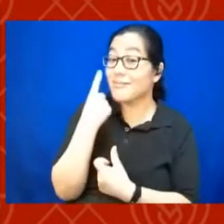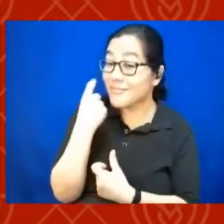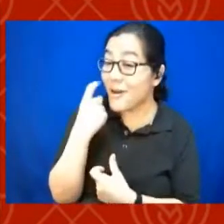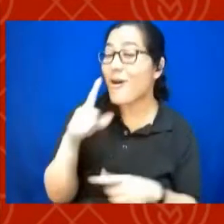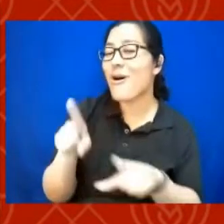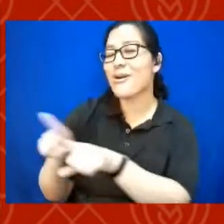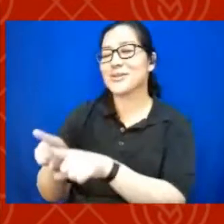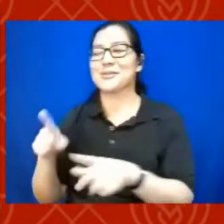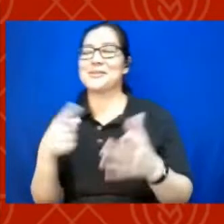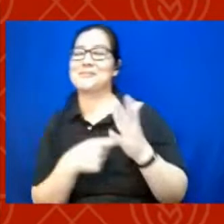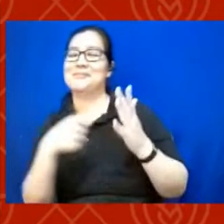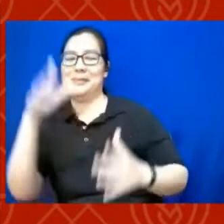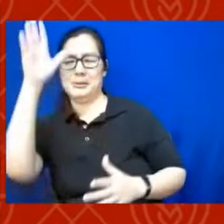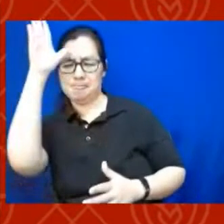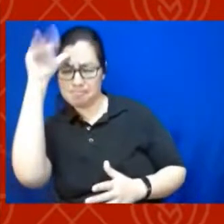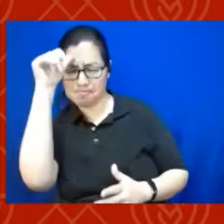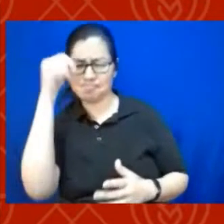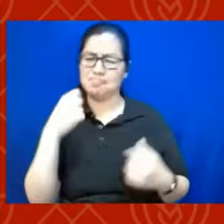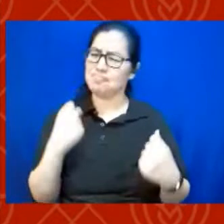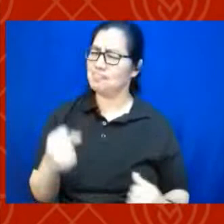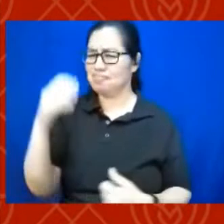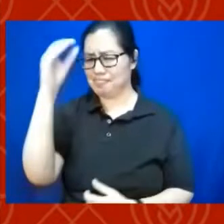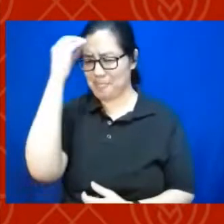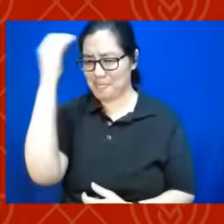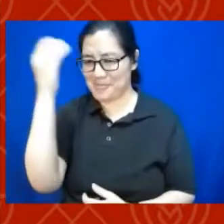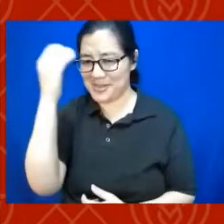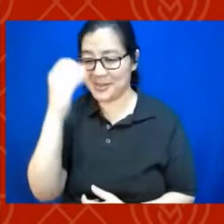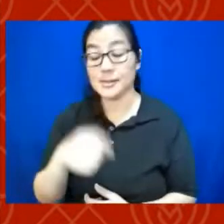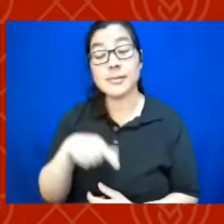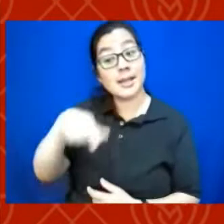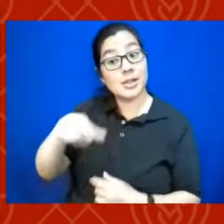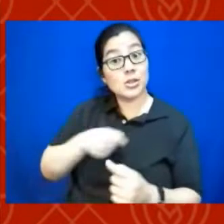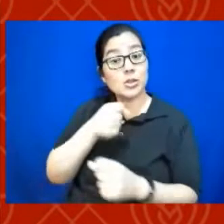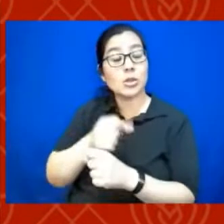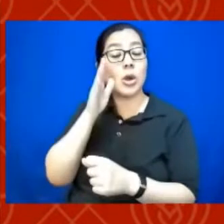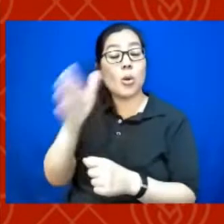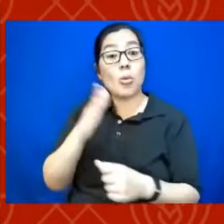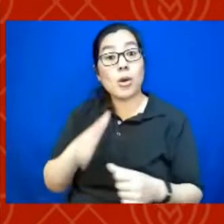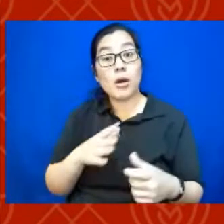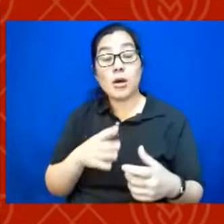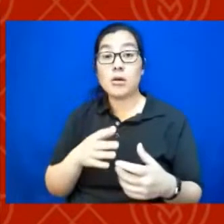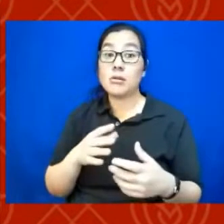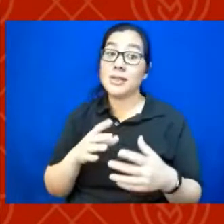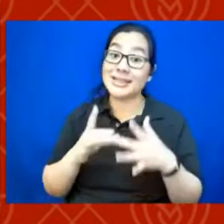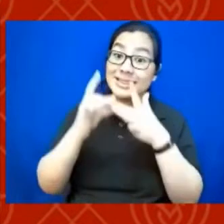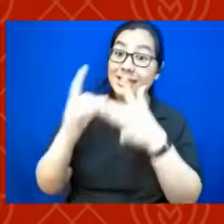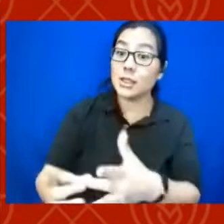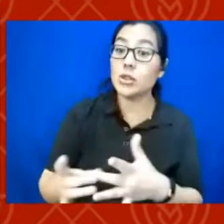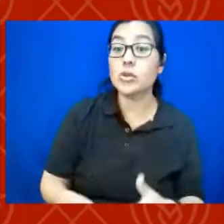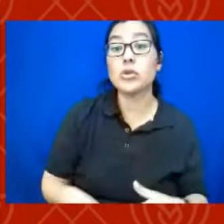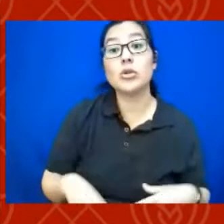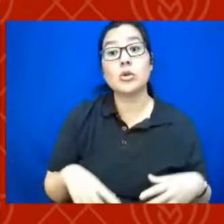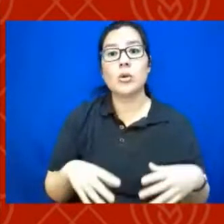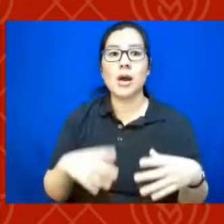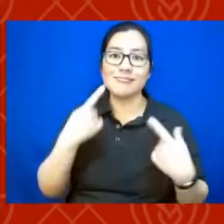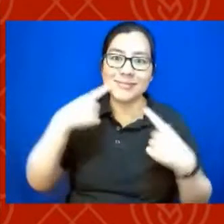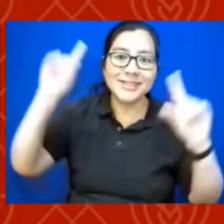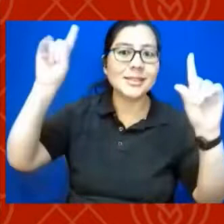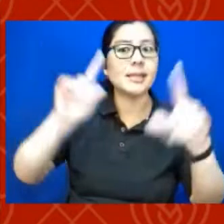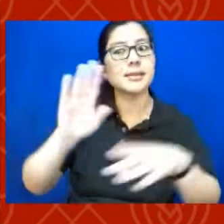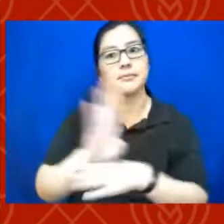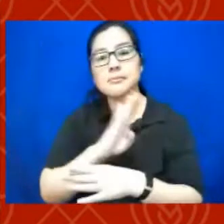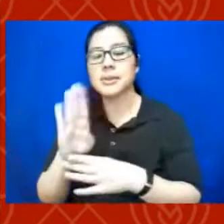stubborn and opinionated. This year is predicted to bring productivity, career advancement, and success in